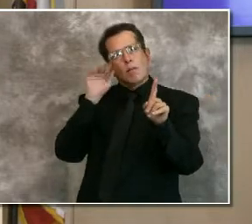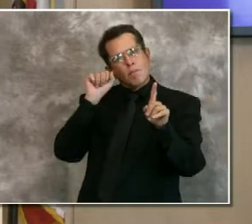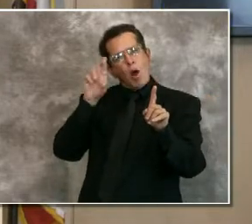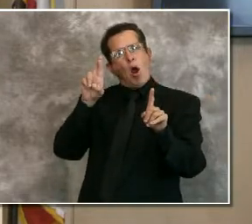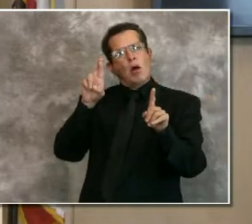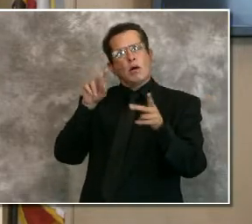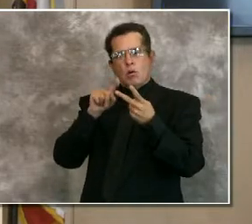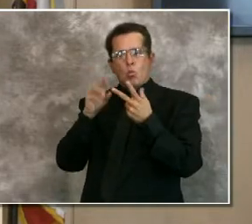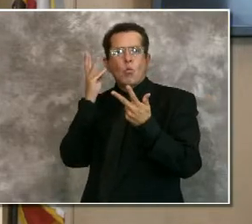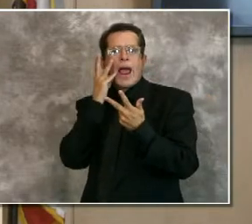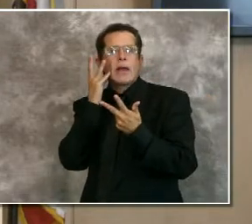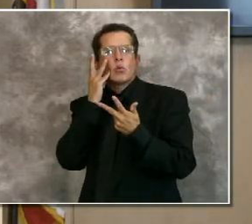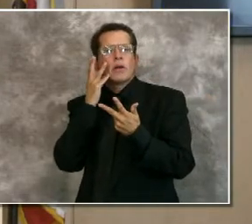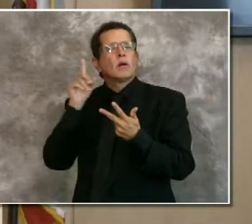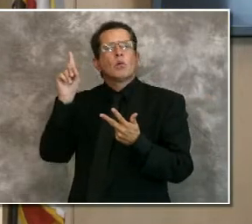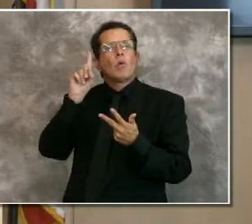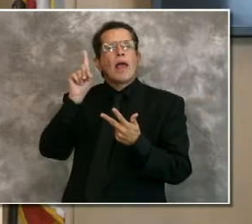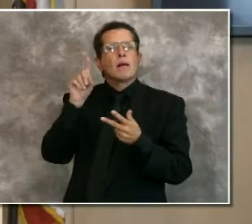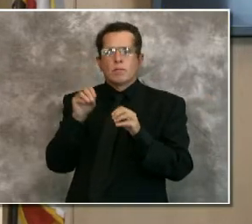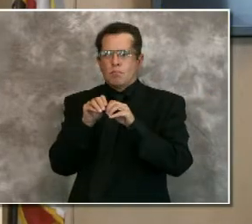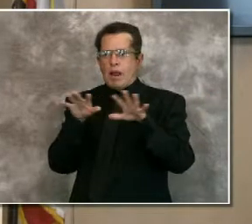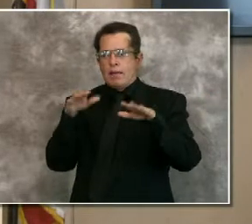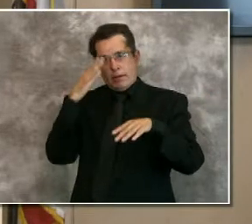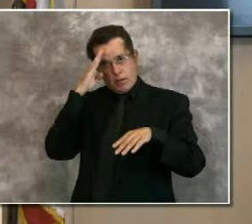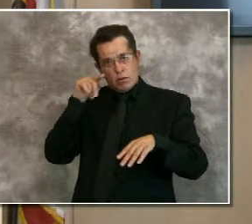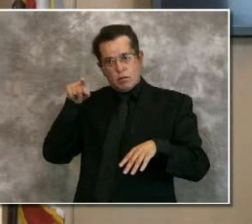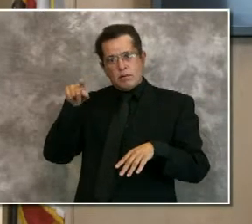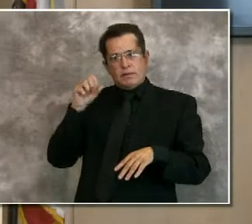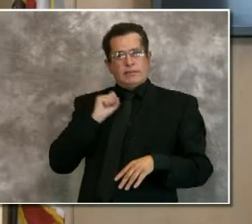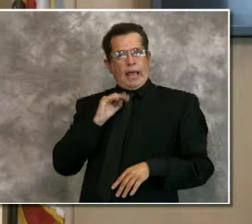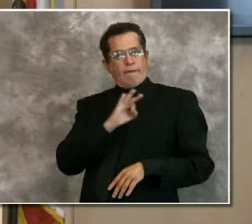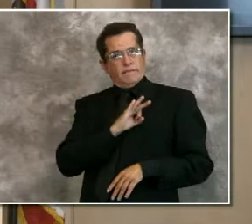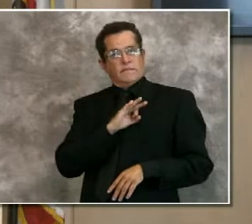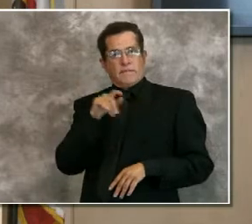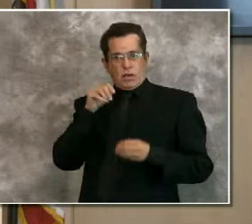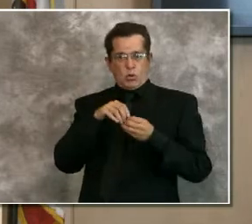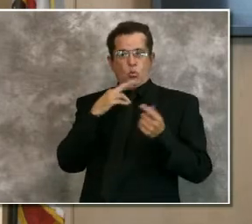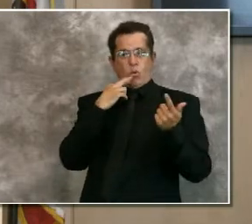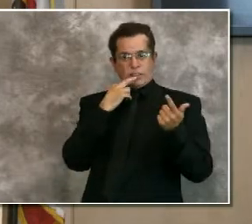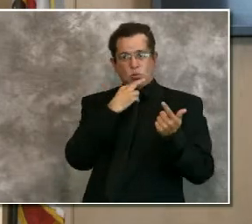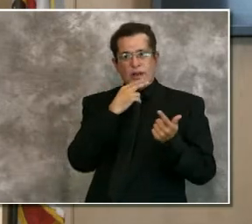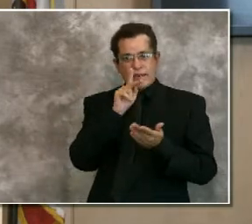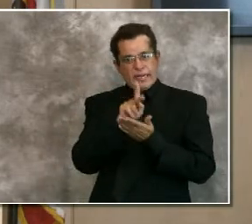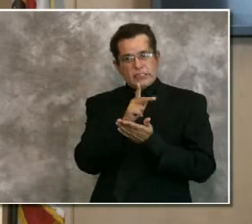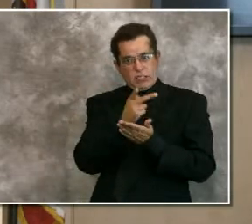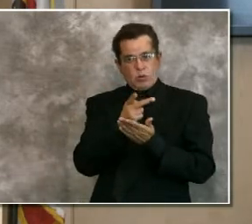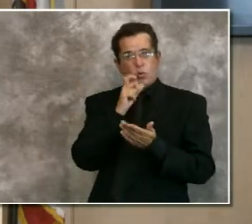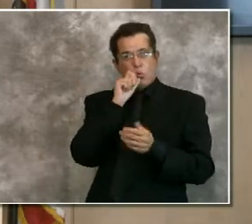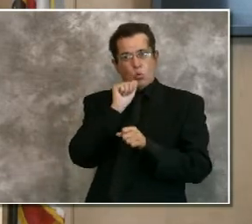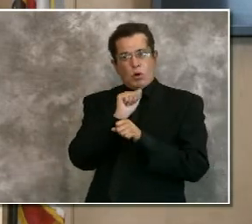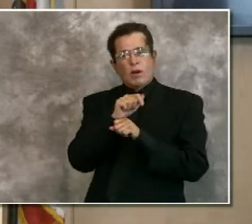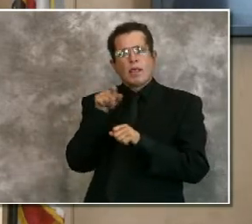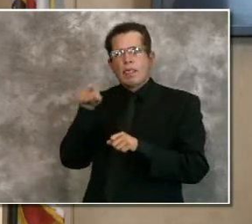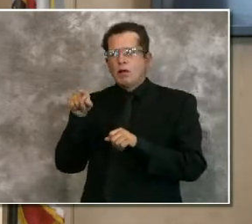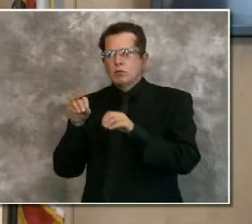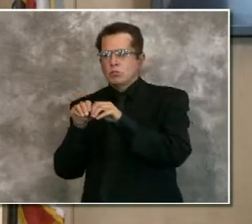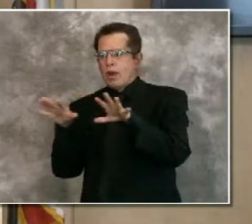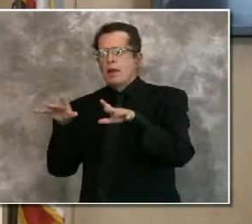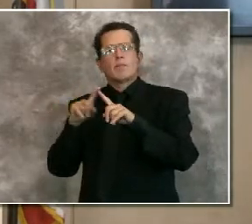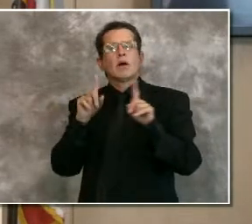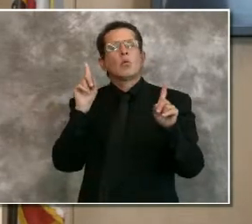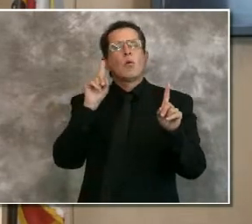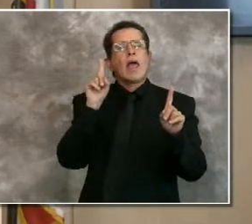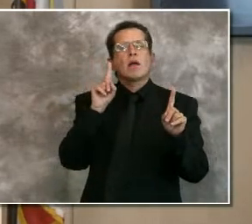wineries, aside from the kitchen staff and the restaurant staff? Dr. Wooten's going to respond.